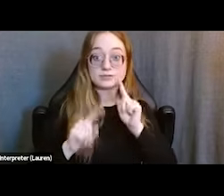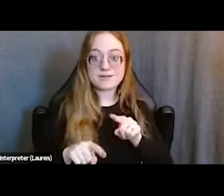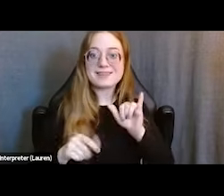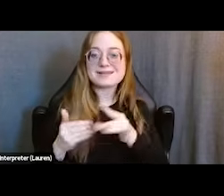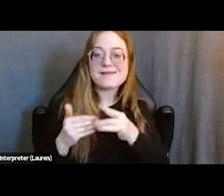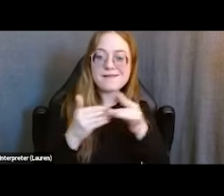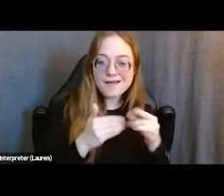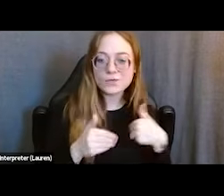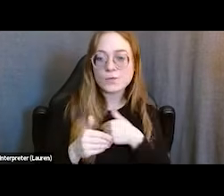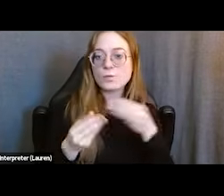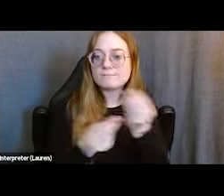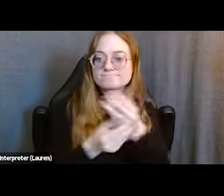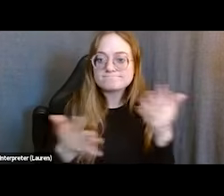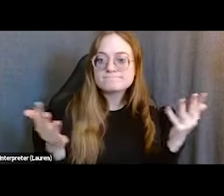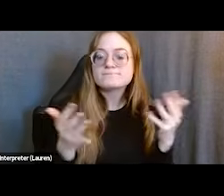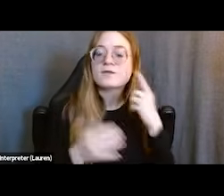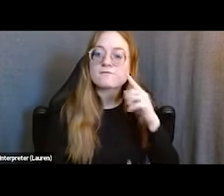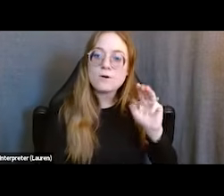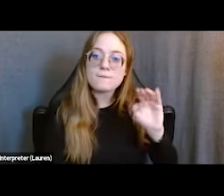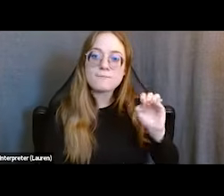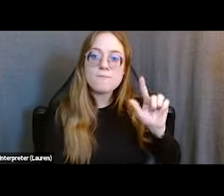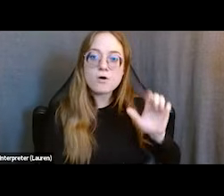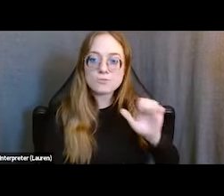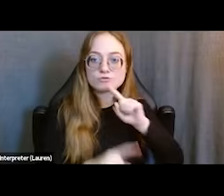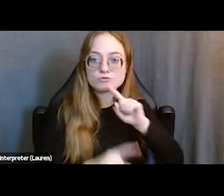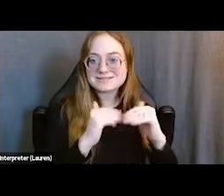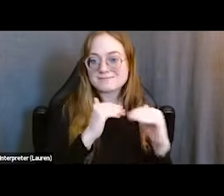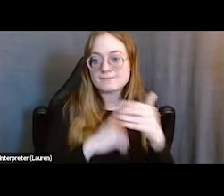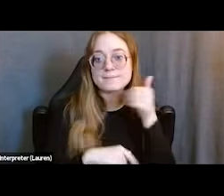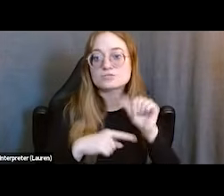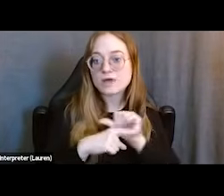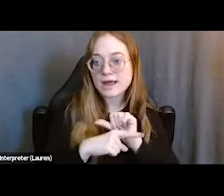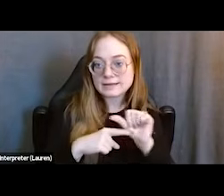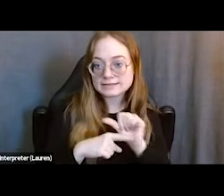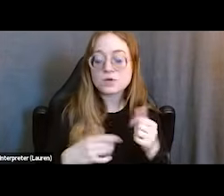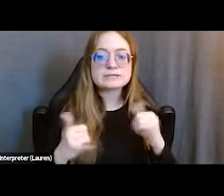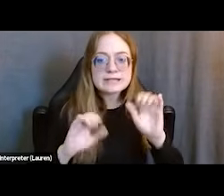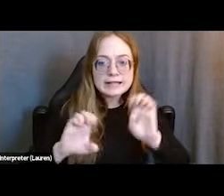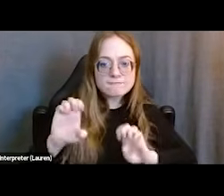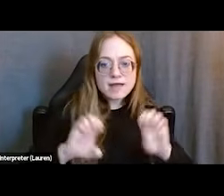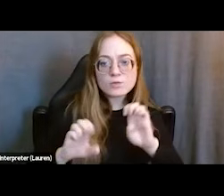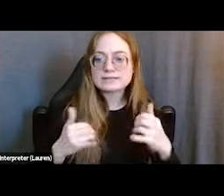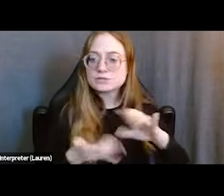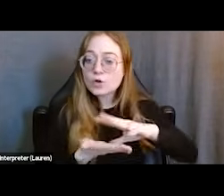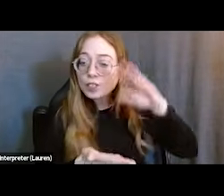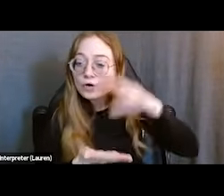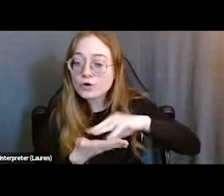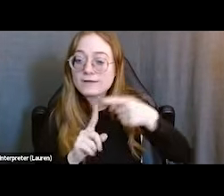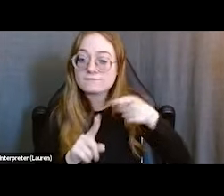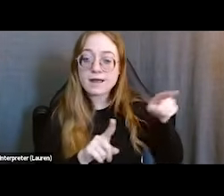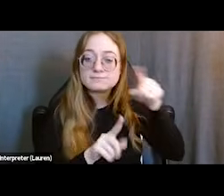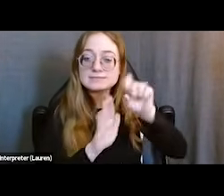put out for folks in terms of mobile response and stabilization best practices. We're still evaluating that and learning from states as they're